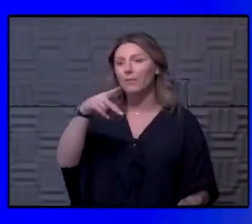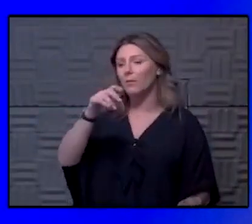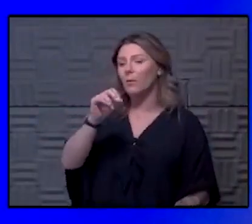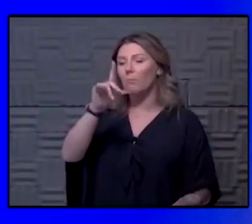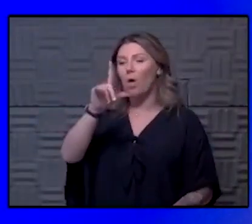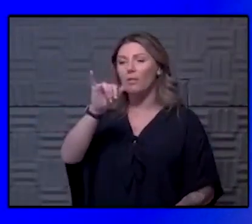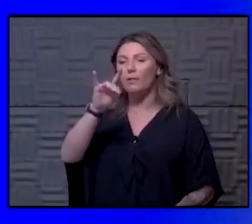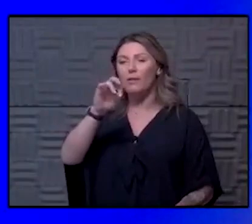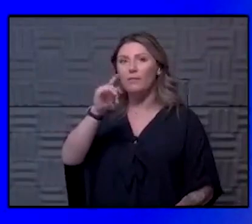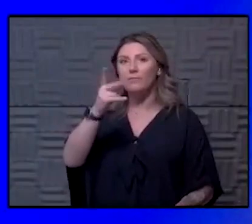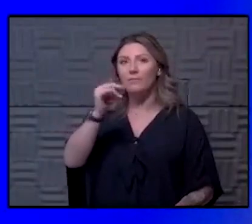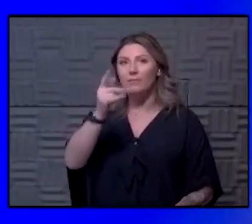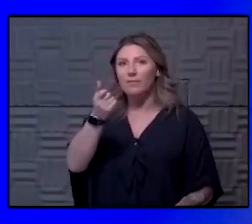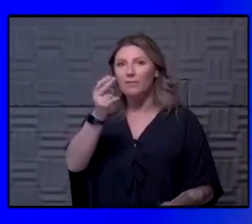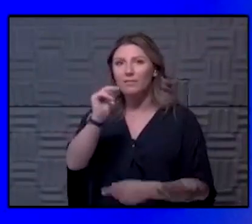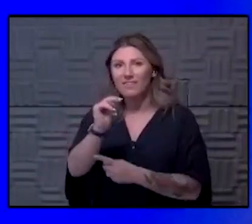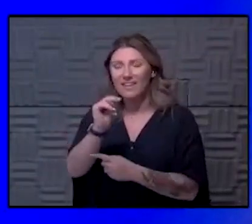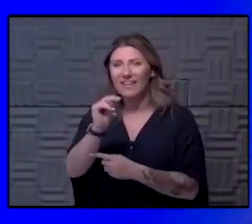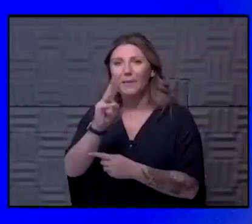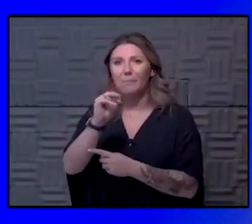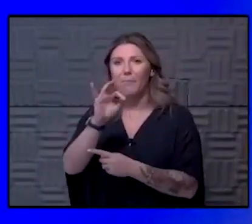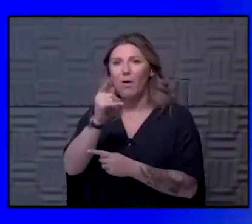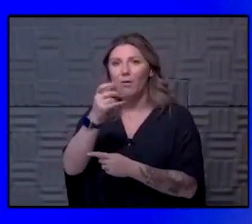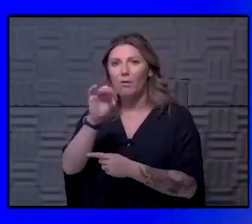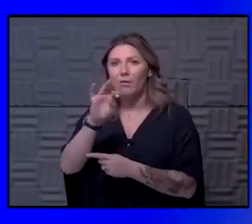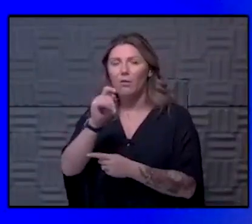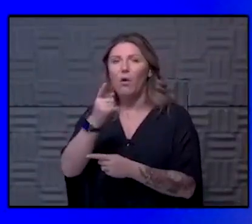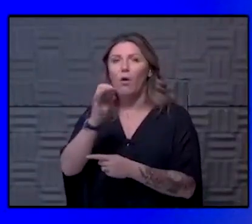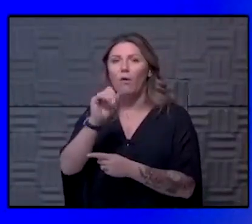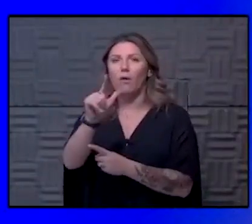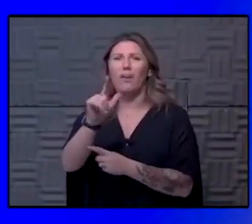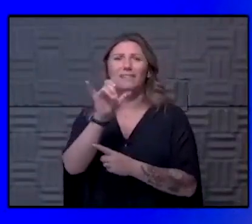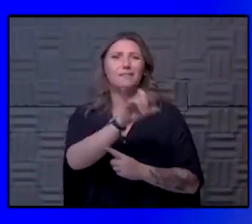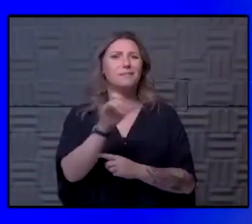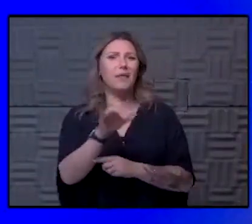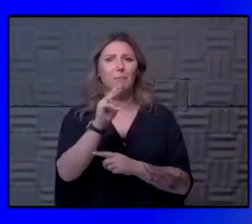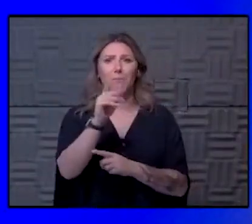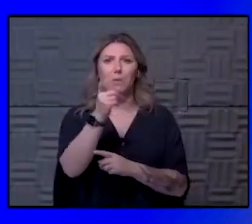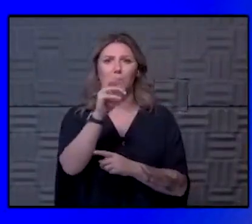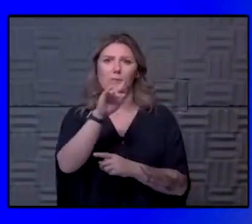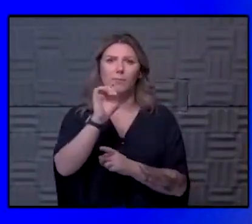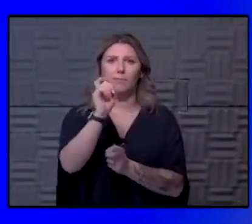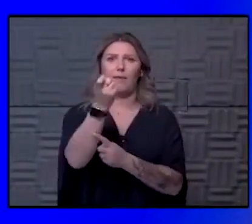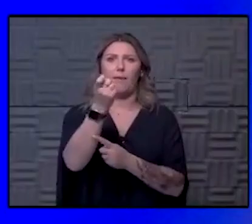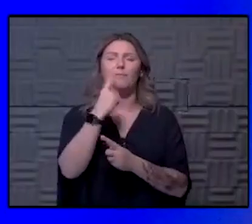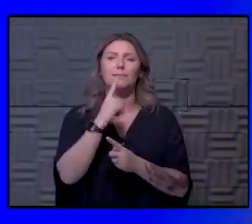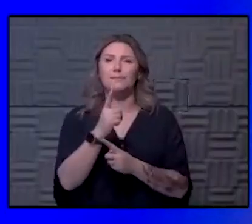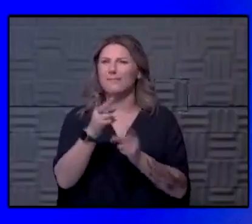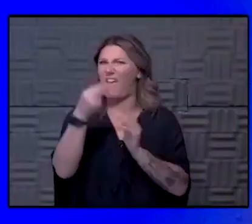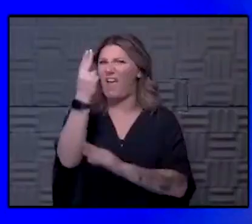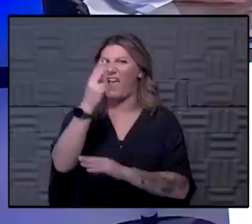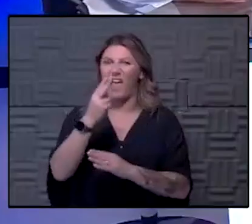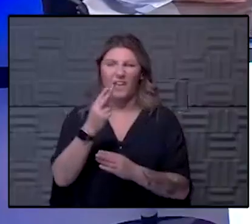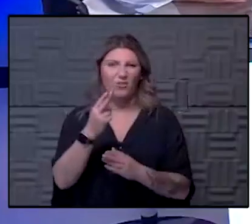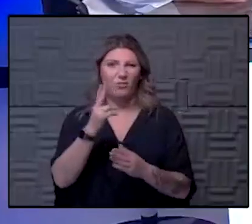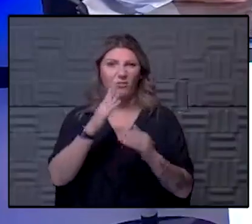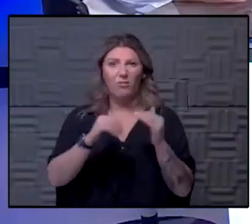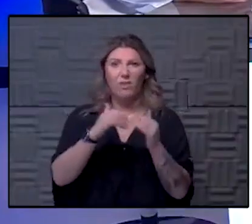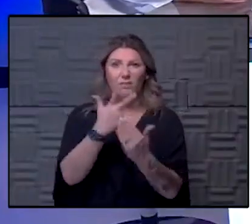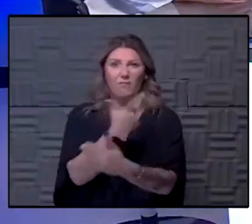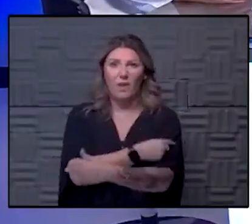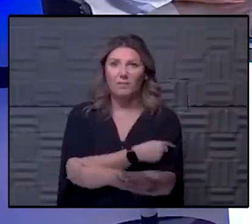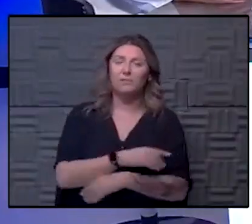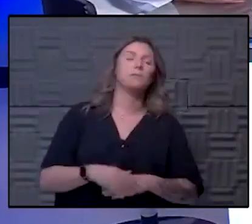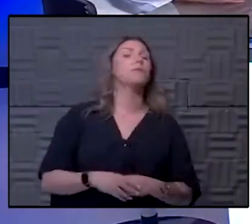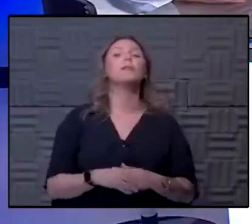polyethylene glycol, which is in Miralax, you are getting in much higher doses than you ever would be in the vaccine as well. So. Yeah, but so just to make the point,